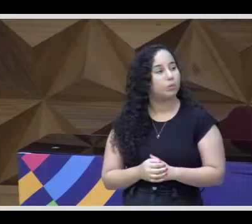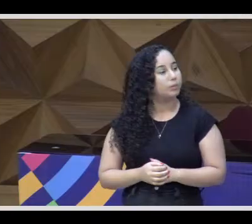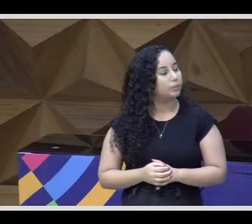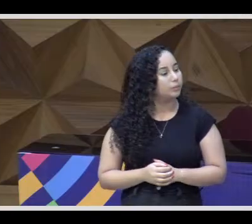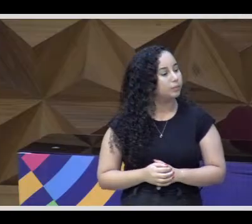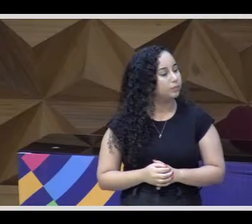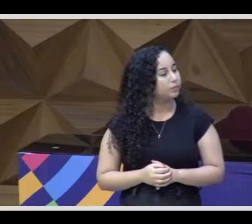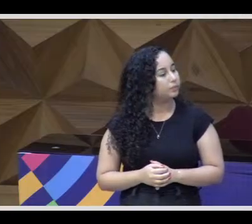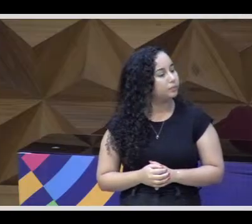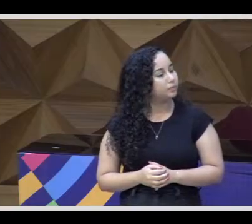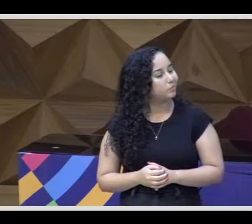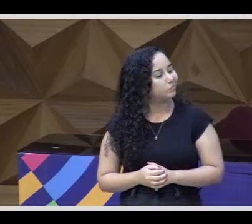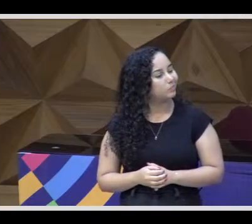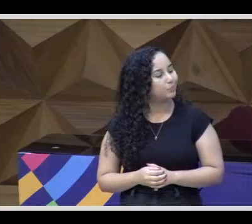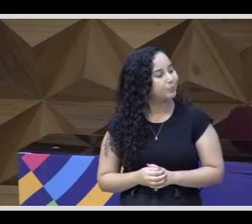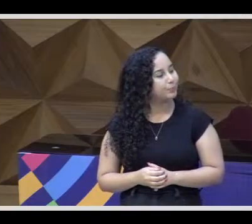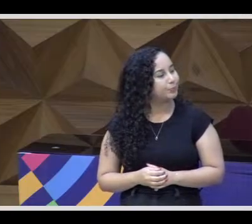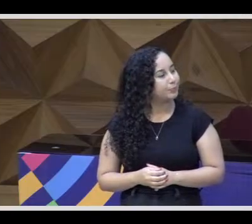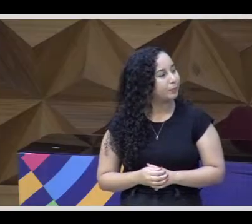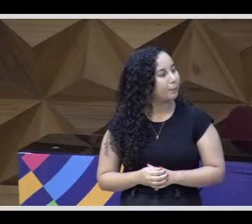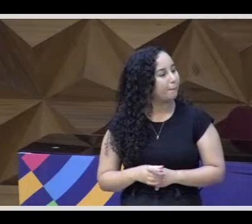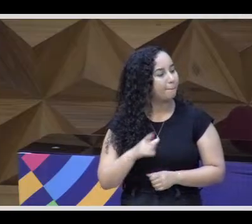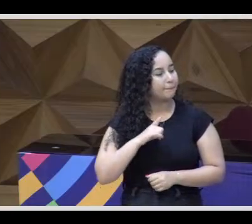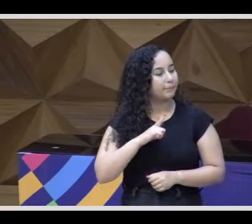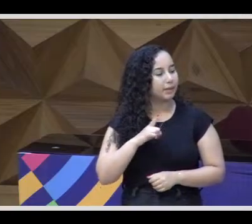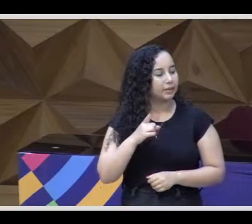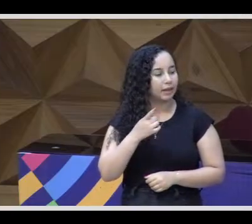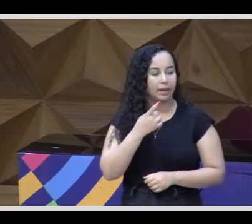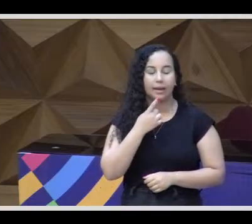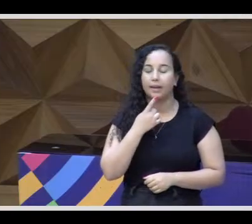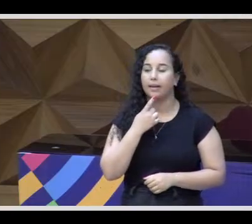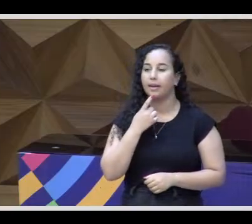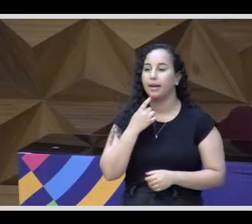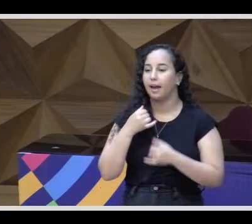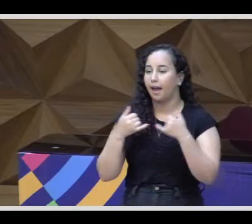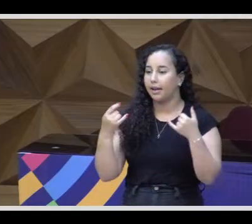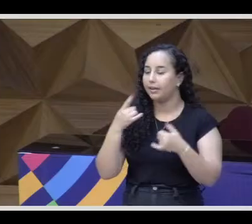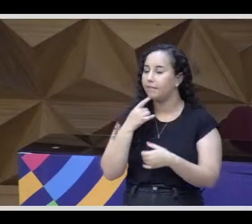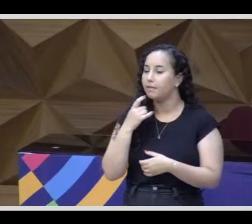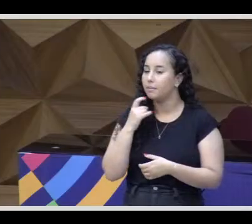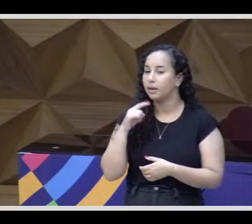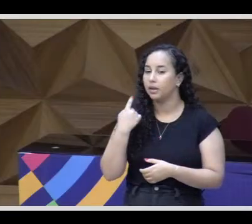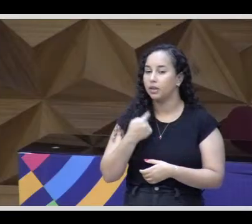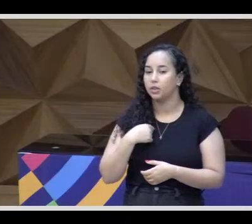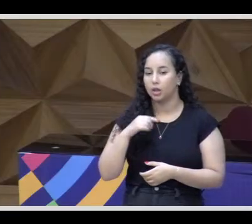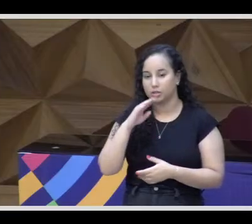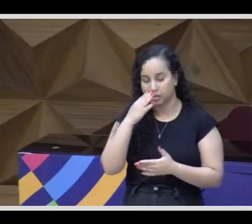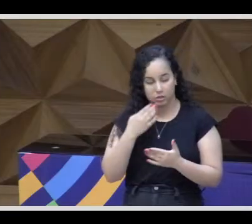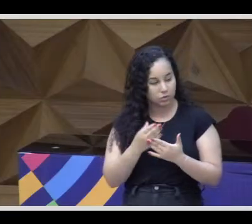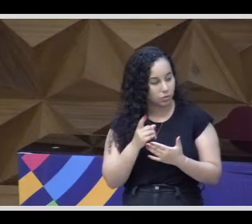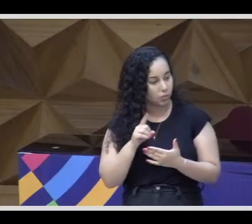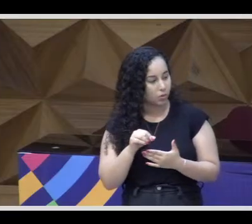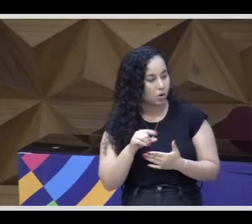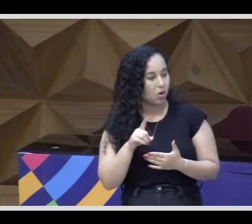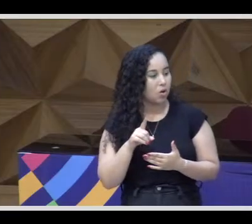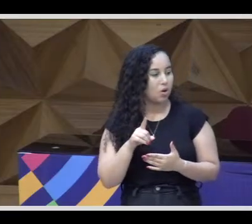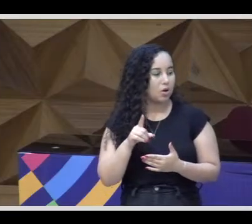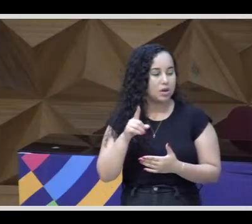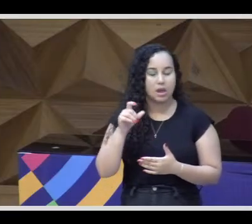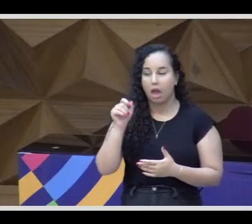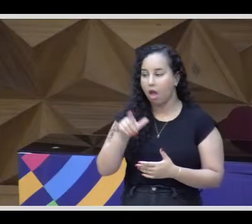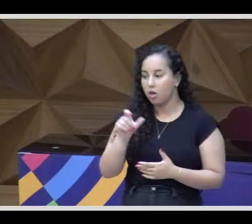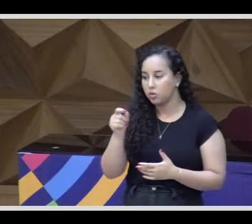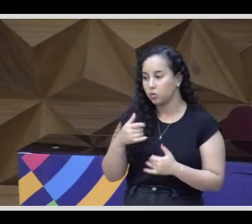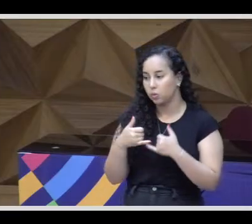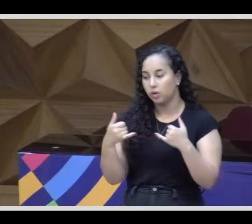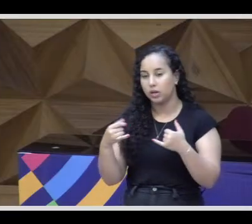to model the red line, to model his behavior without the TV show, and the blue line